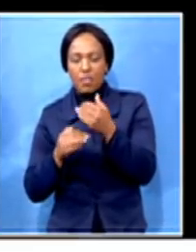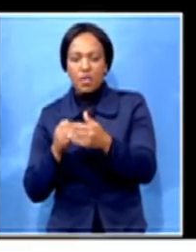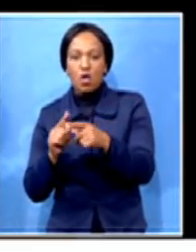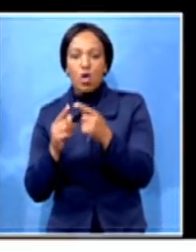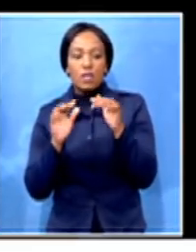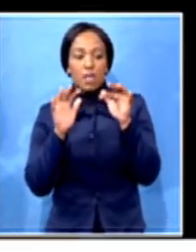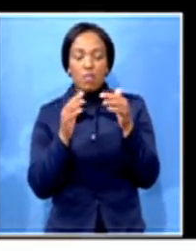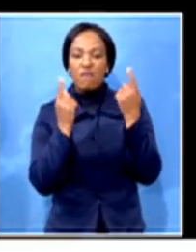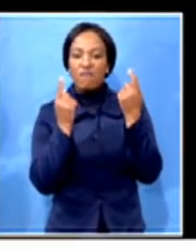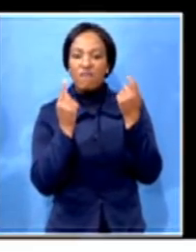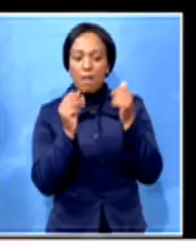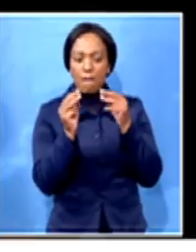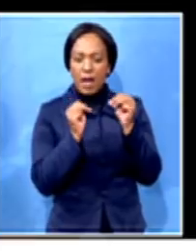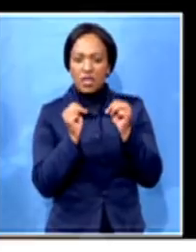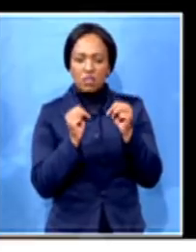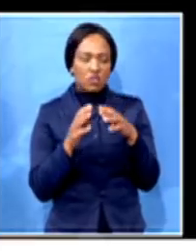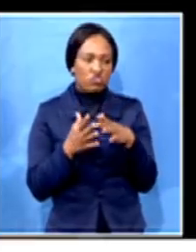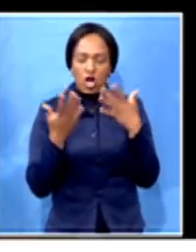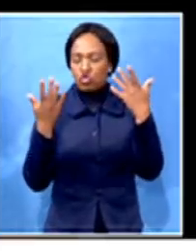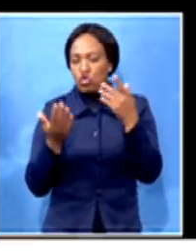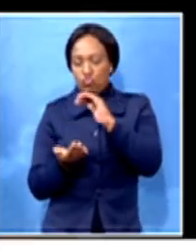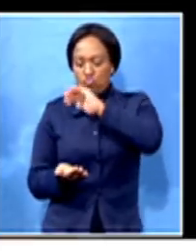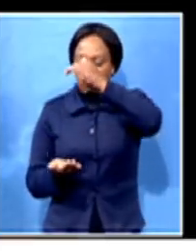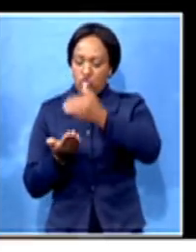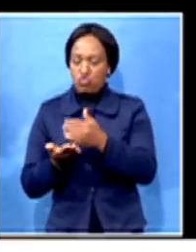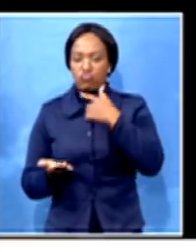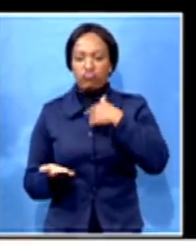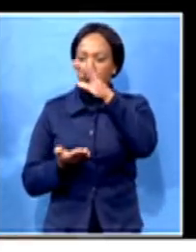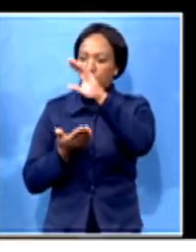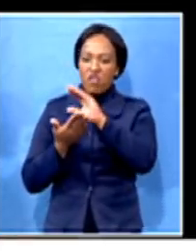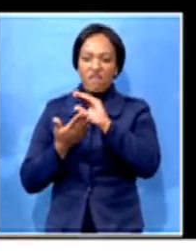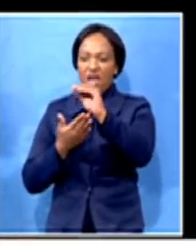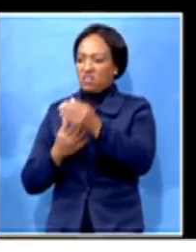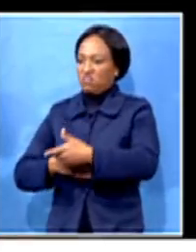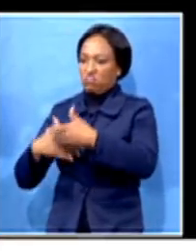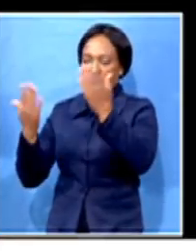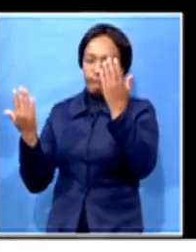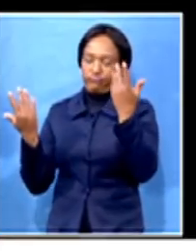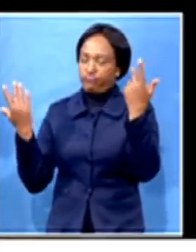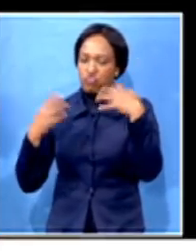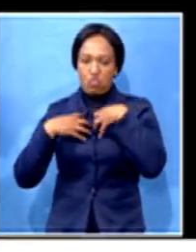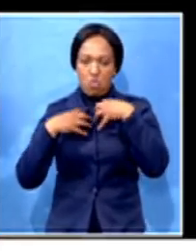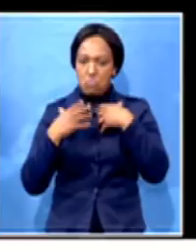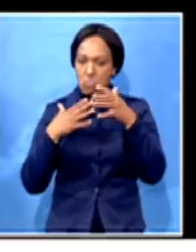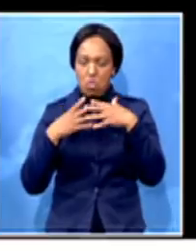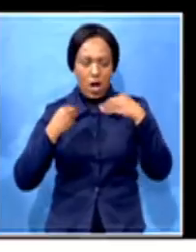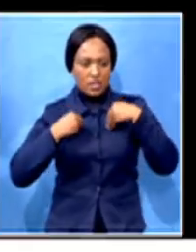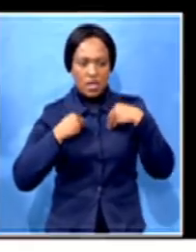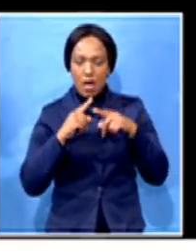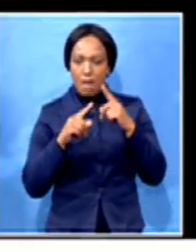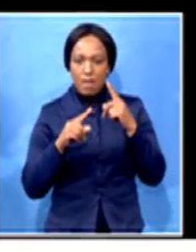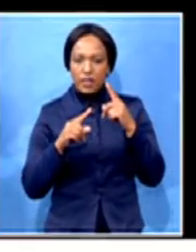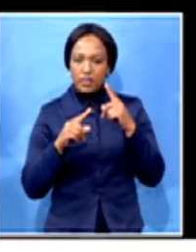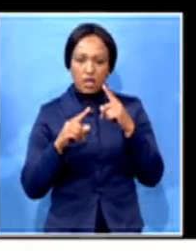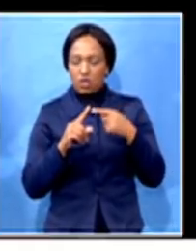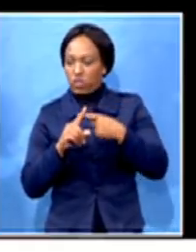just randomly decide to take your money and invest it in their own preferred asset without following particular